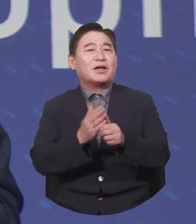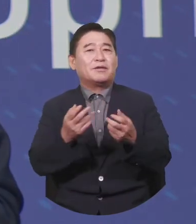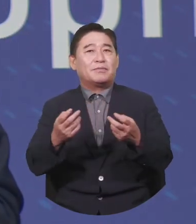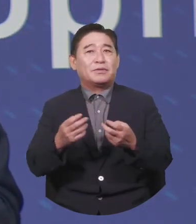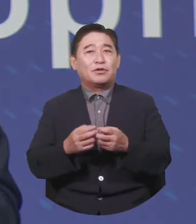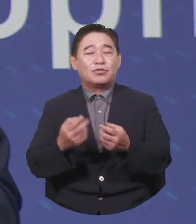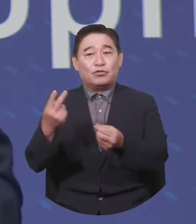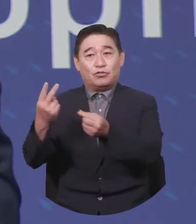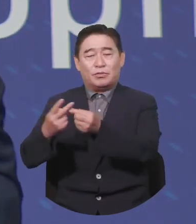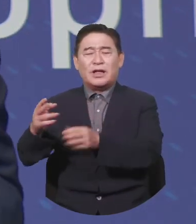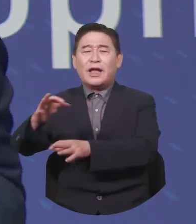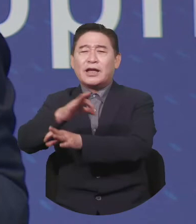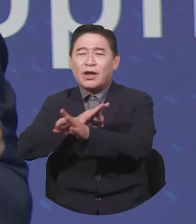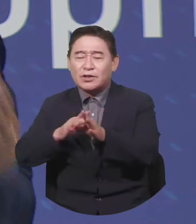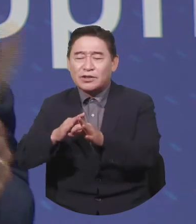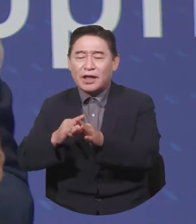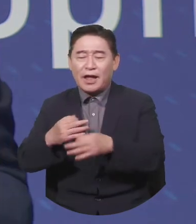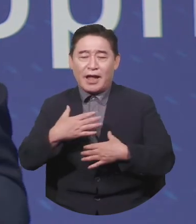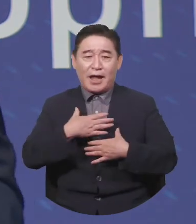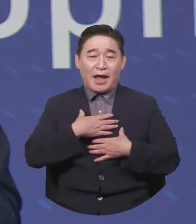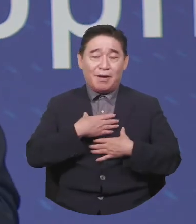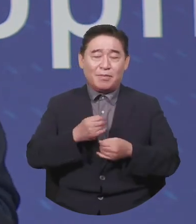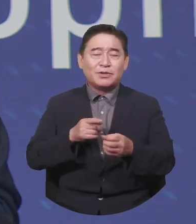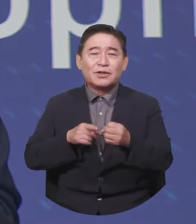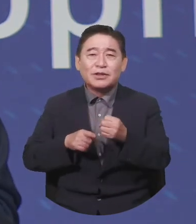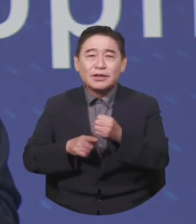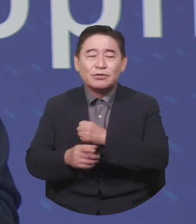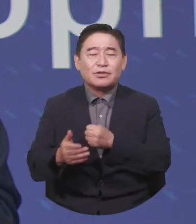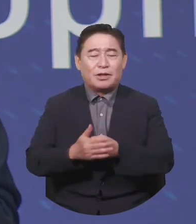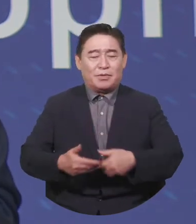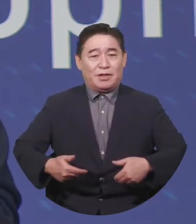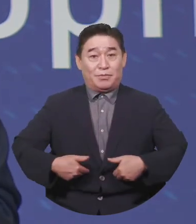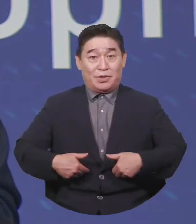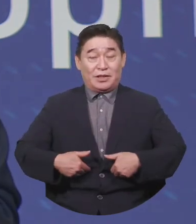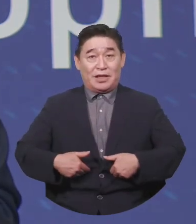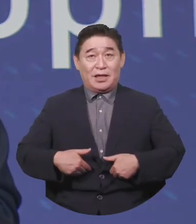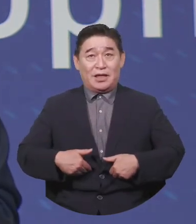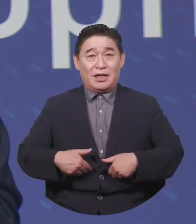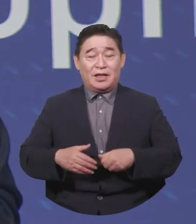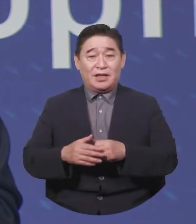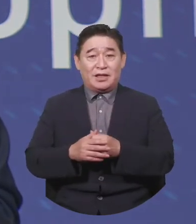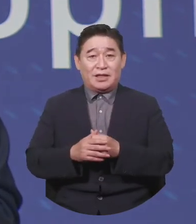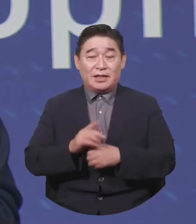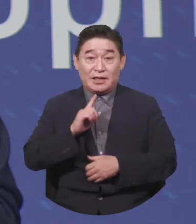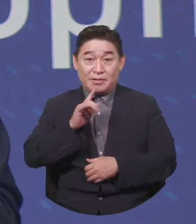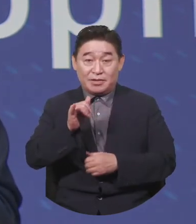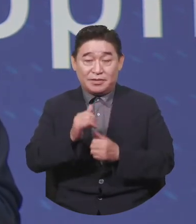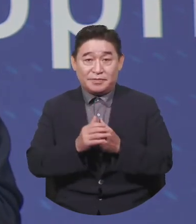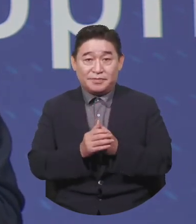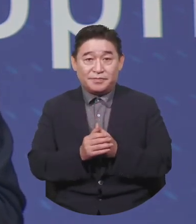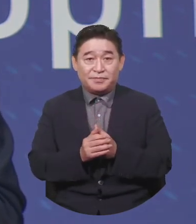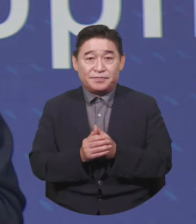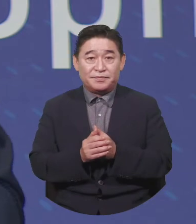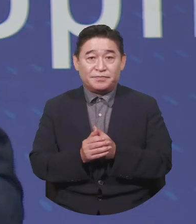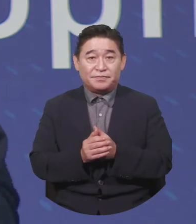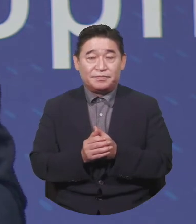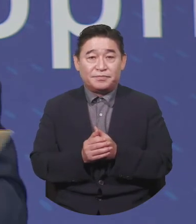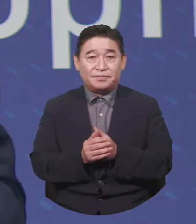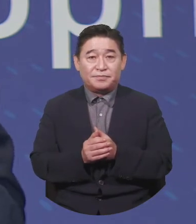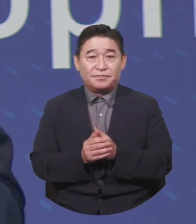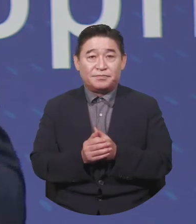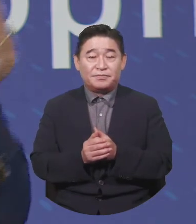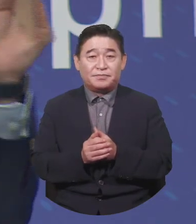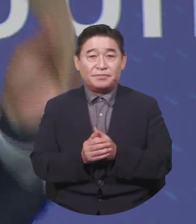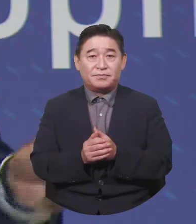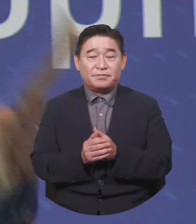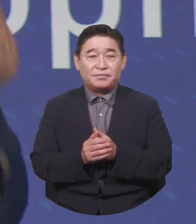etc. In a way, this is still true, but what I would rather emphasize is looking at all global